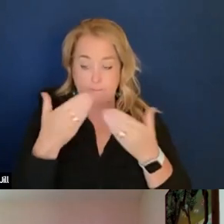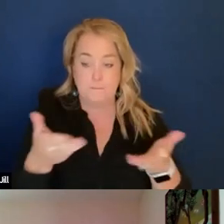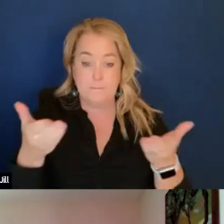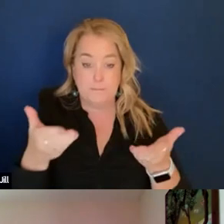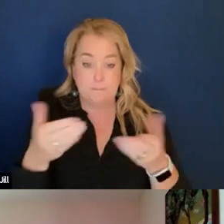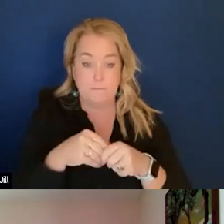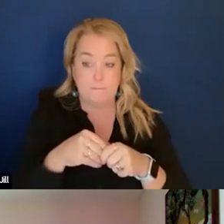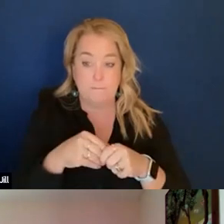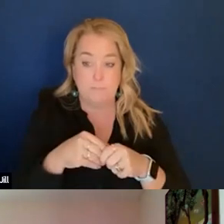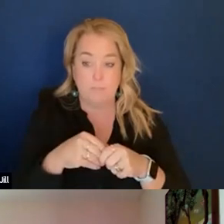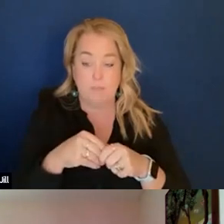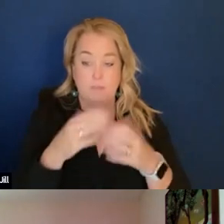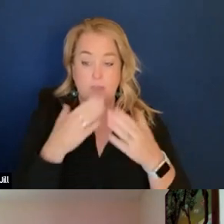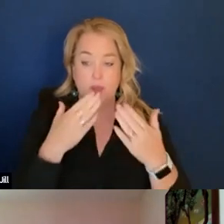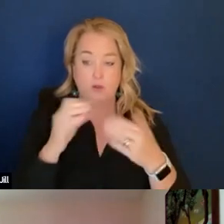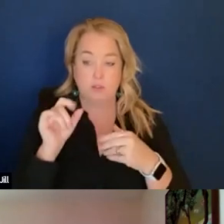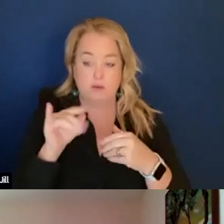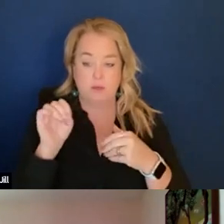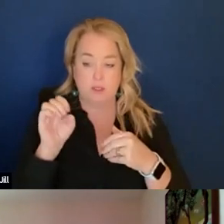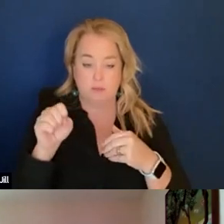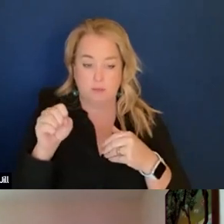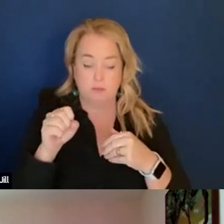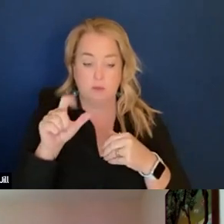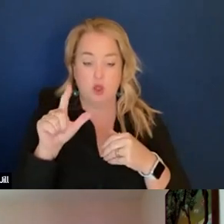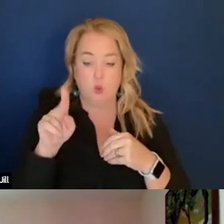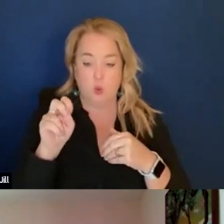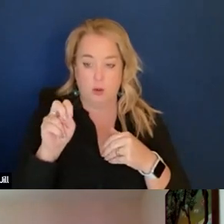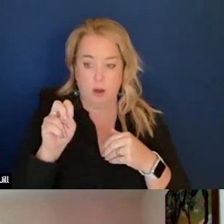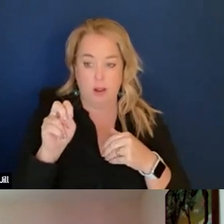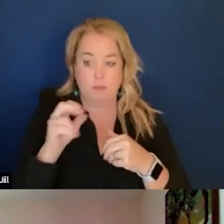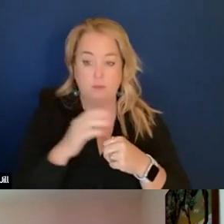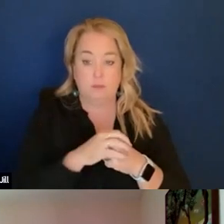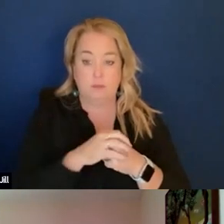I see, and thank you, Stefan. I see you're checking. We got Luke,